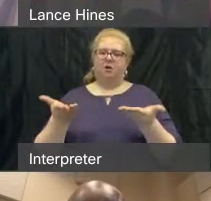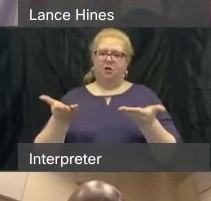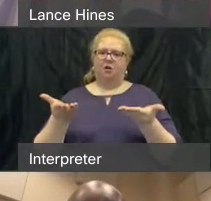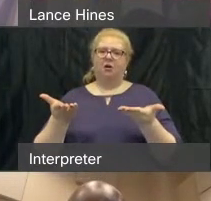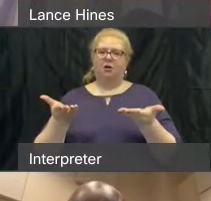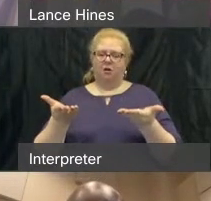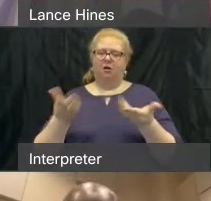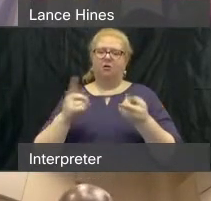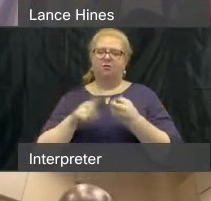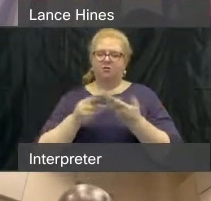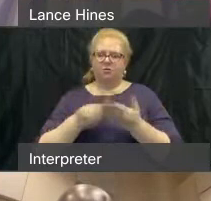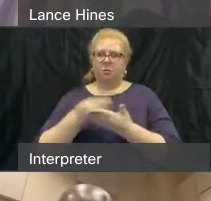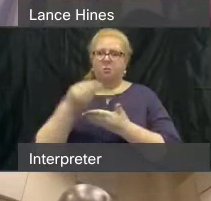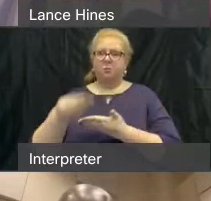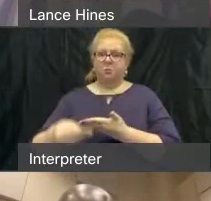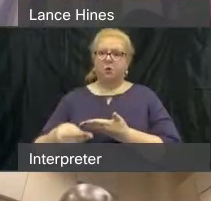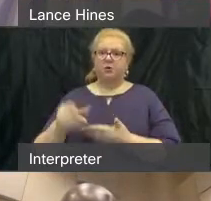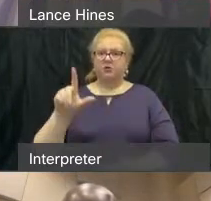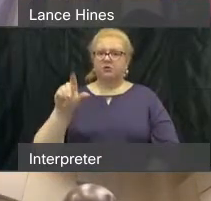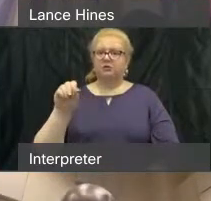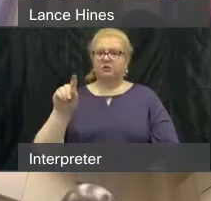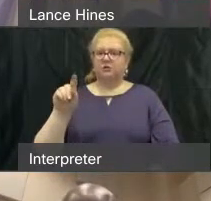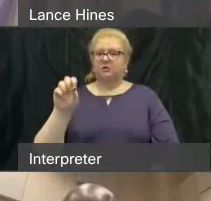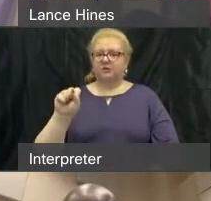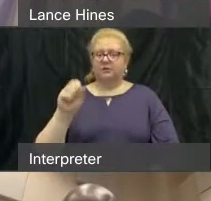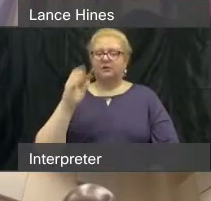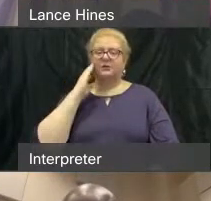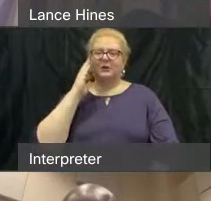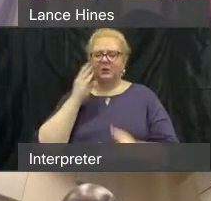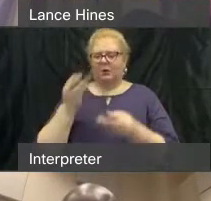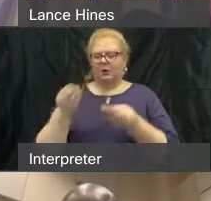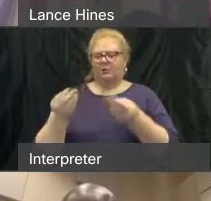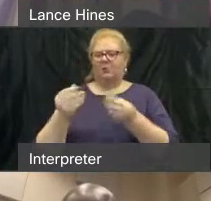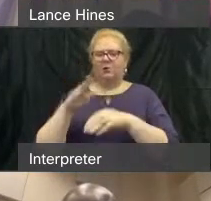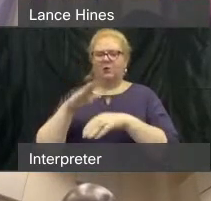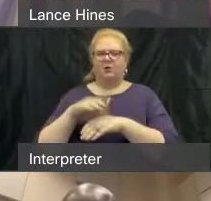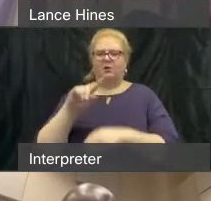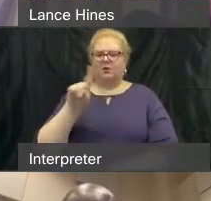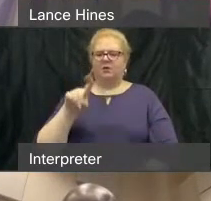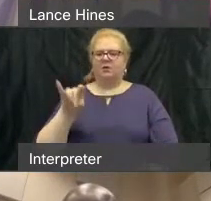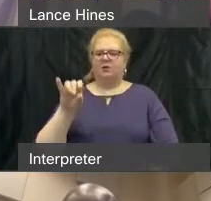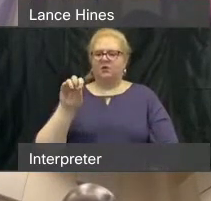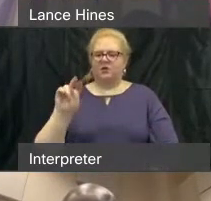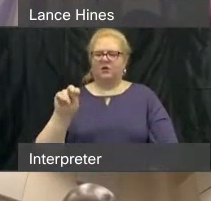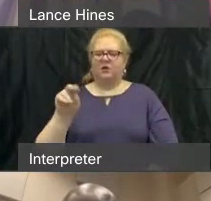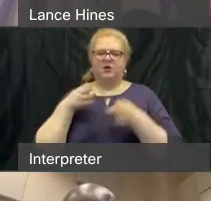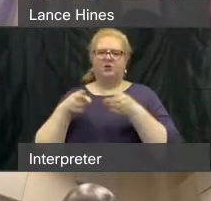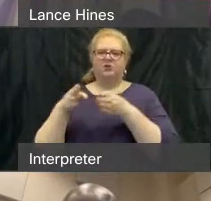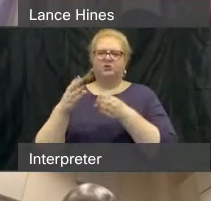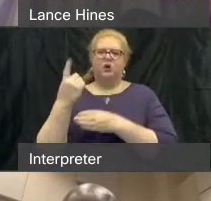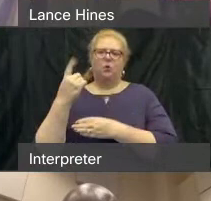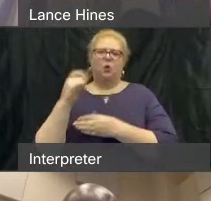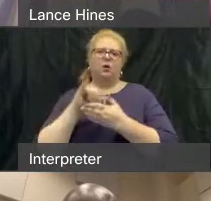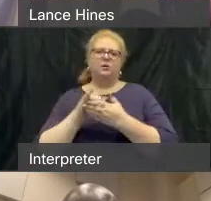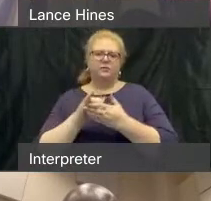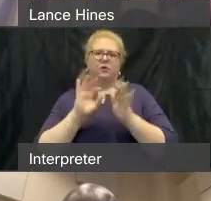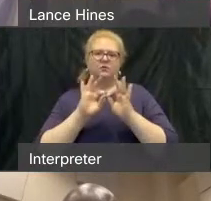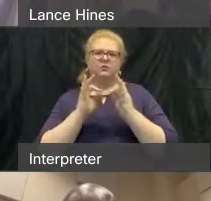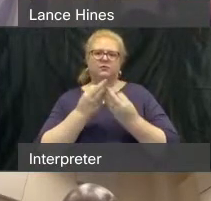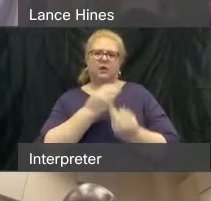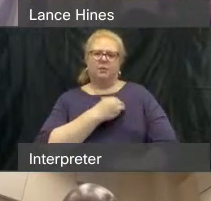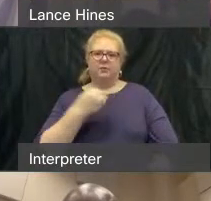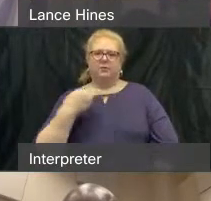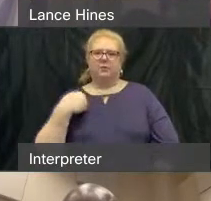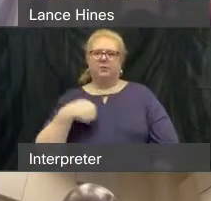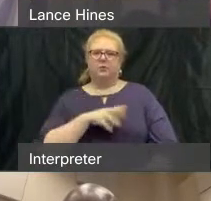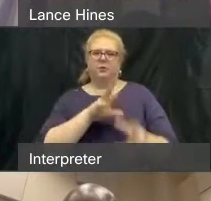know we met before on the property on Zion Street that one of the realtors in the area that we met with. We do have an offer in on